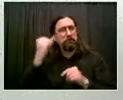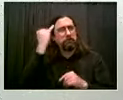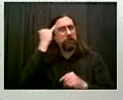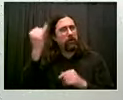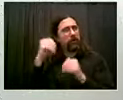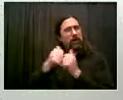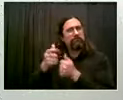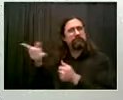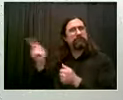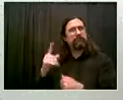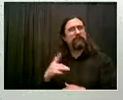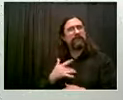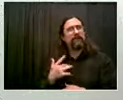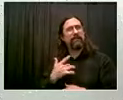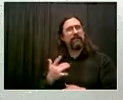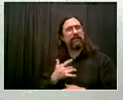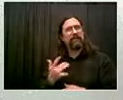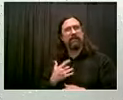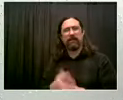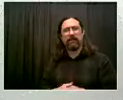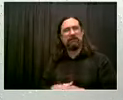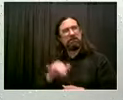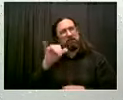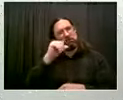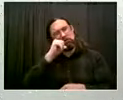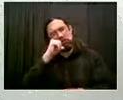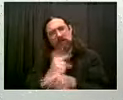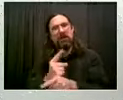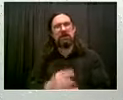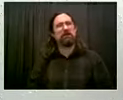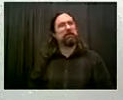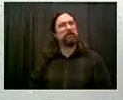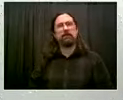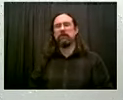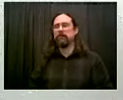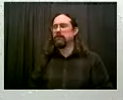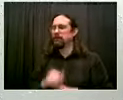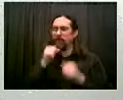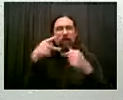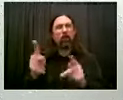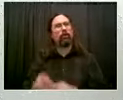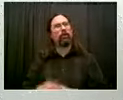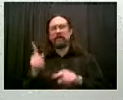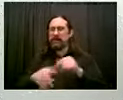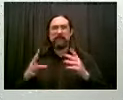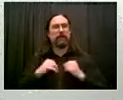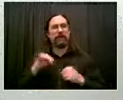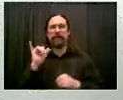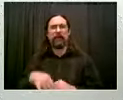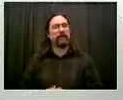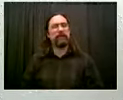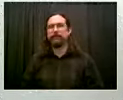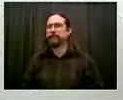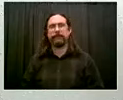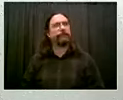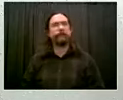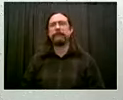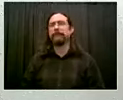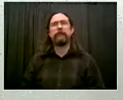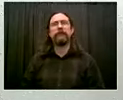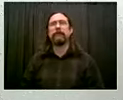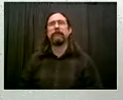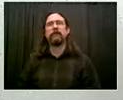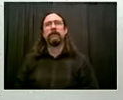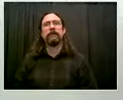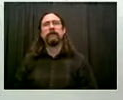say that there may be a light, you know, far away from that tunnel, but we are working in unison with